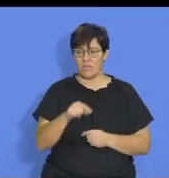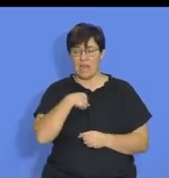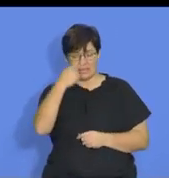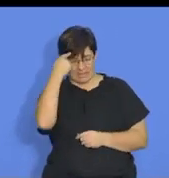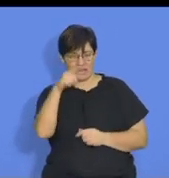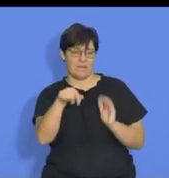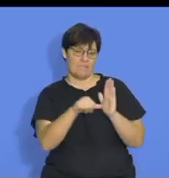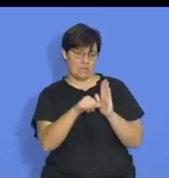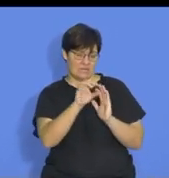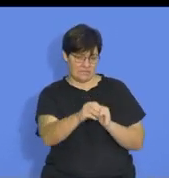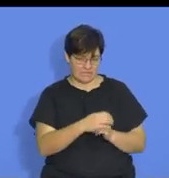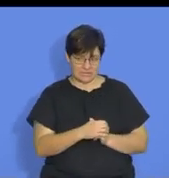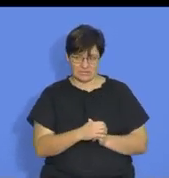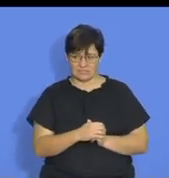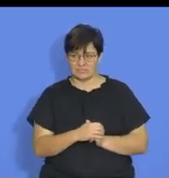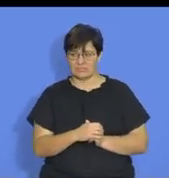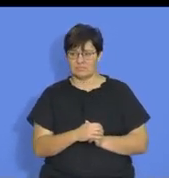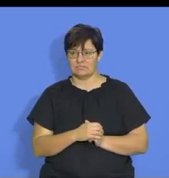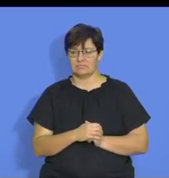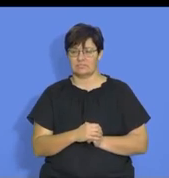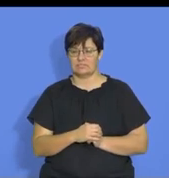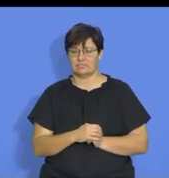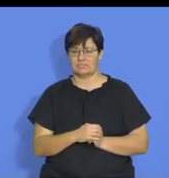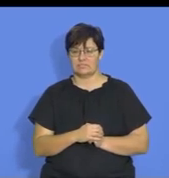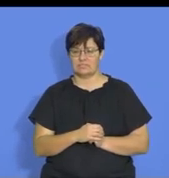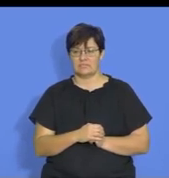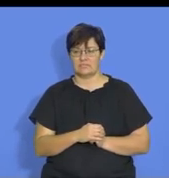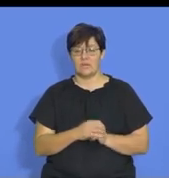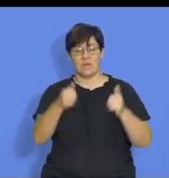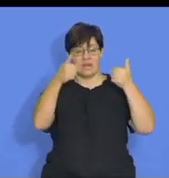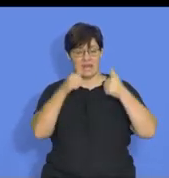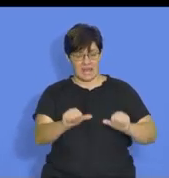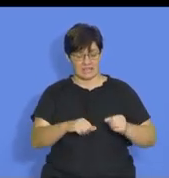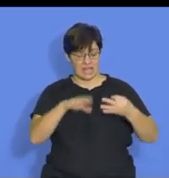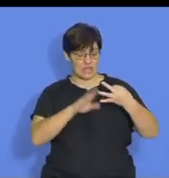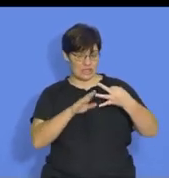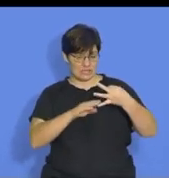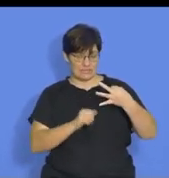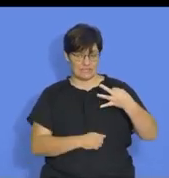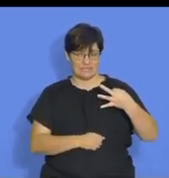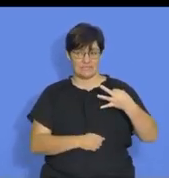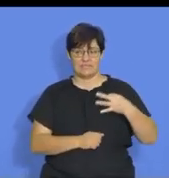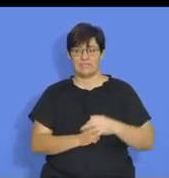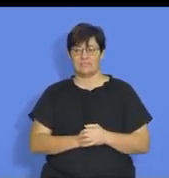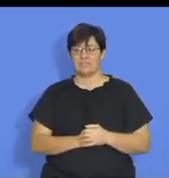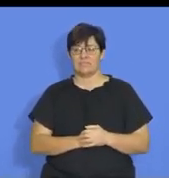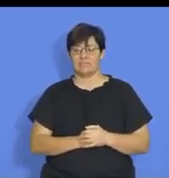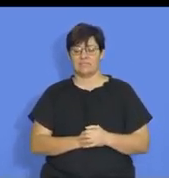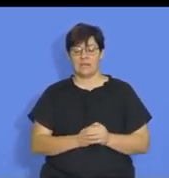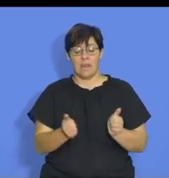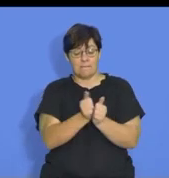because I thought it was important. Let's move on now to our next transaction, our third